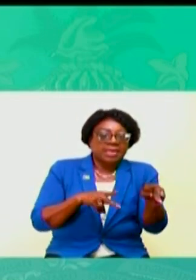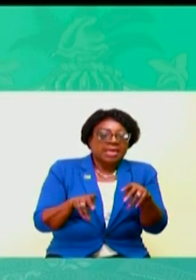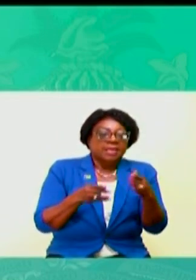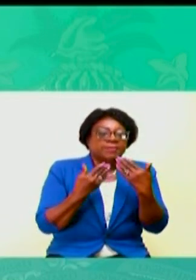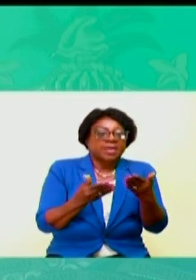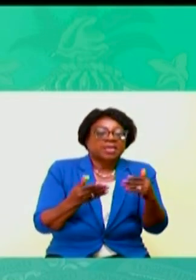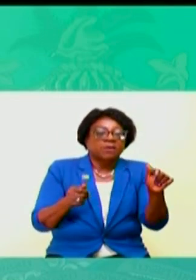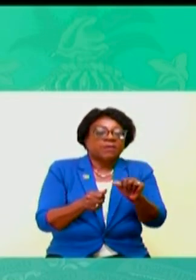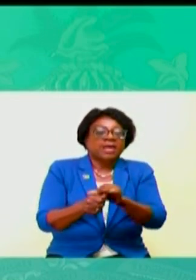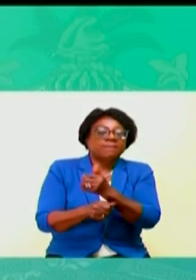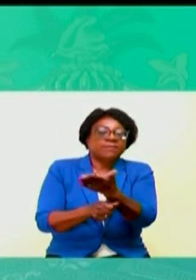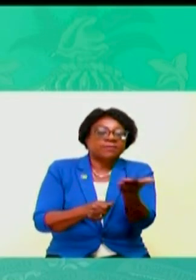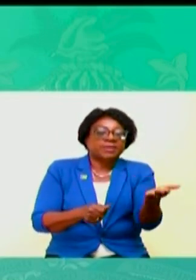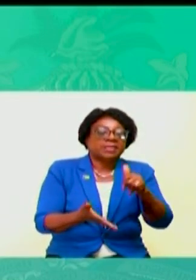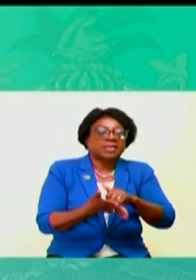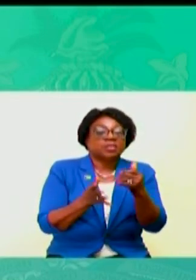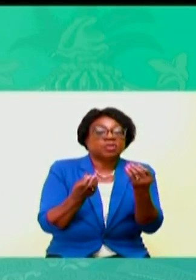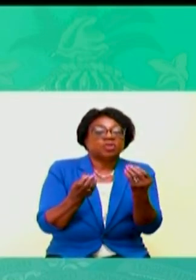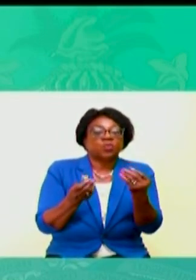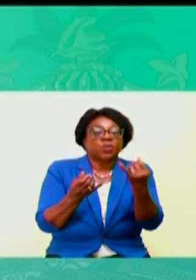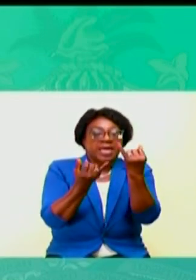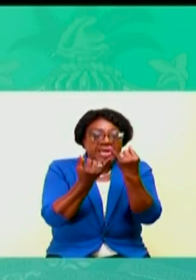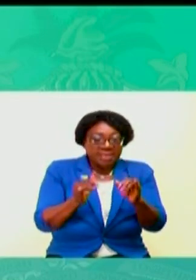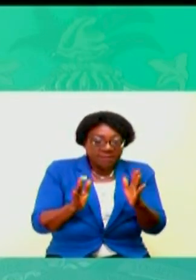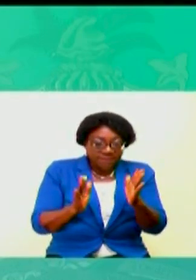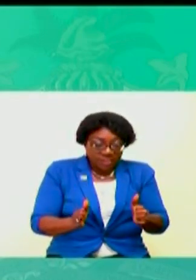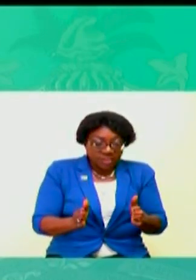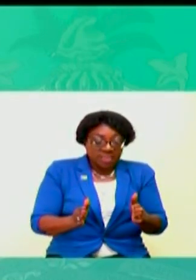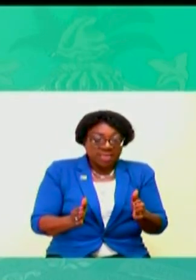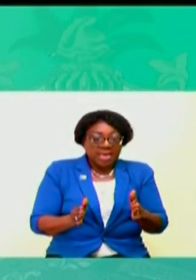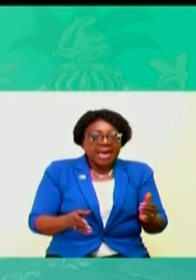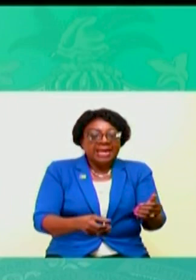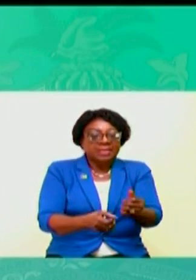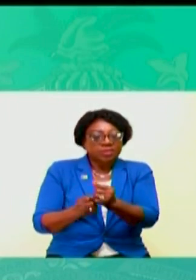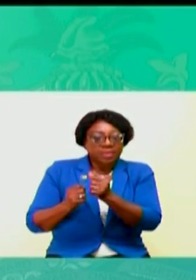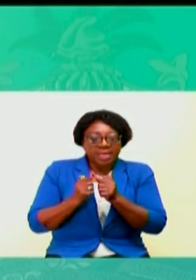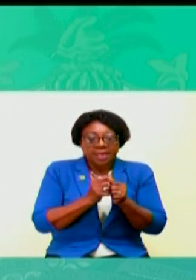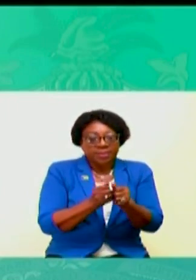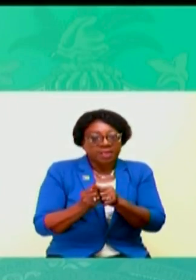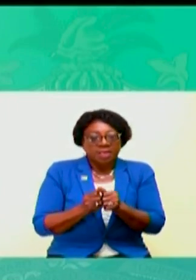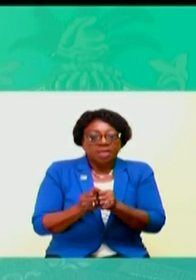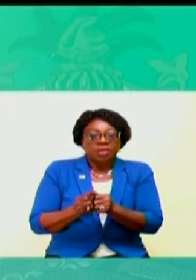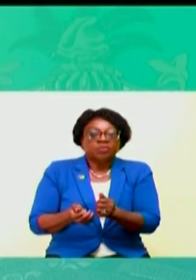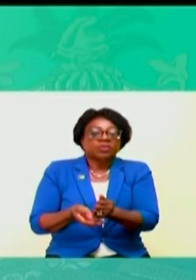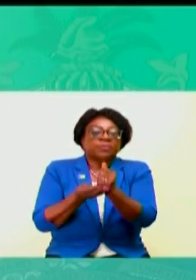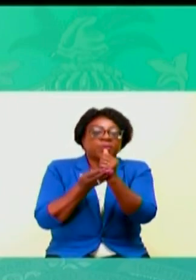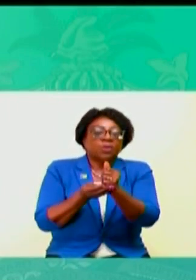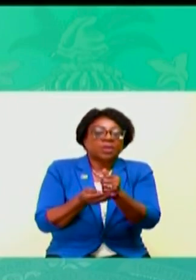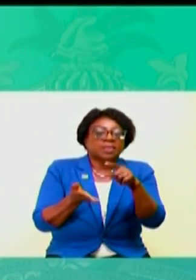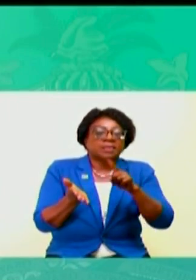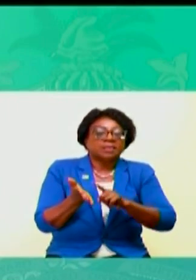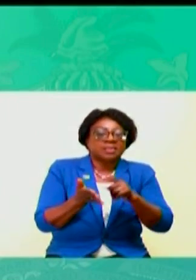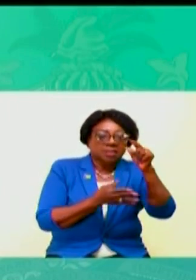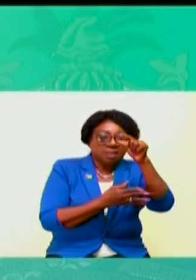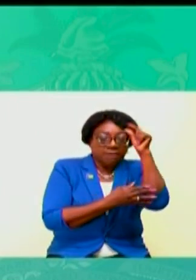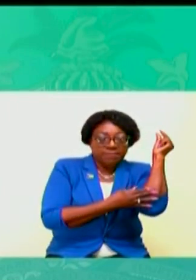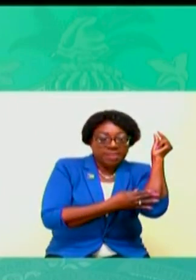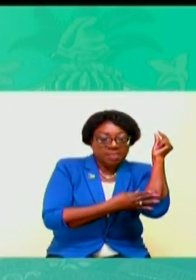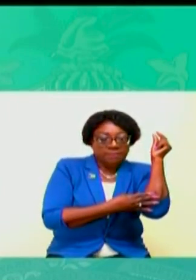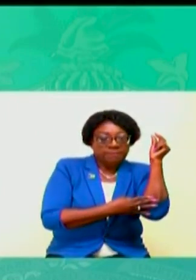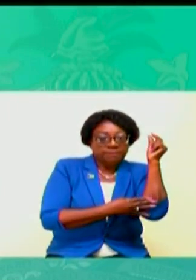individually and collectively to advance the work of this Davis-led administration. Mr. Deputy